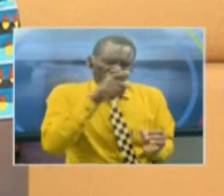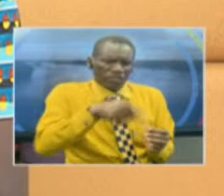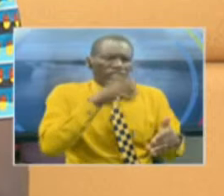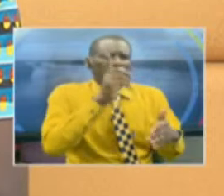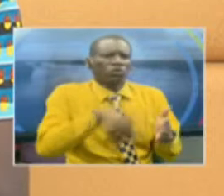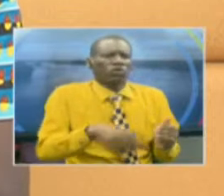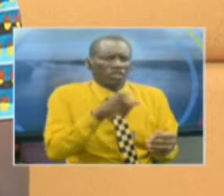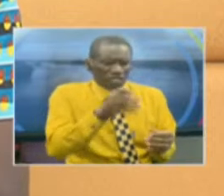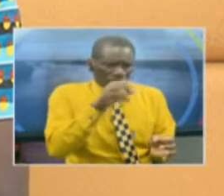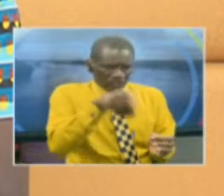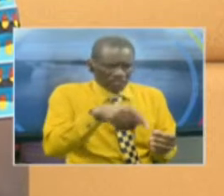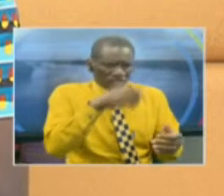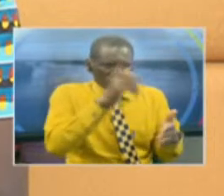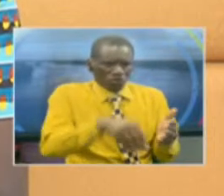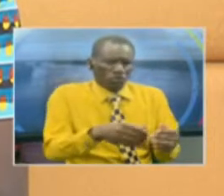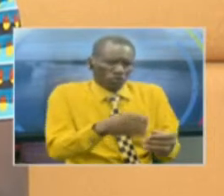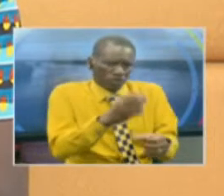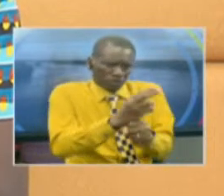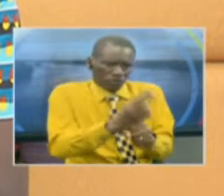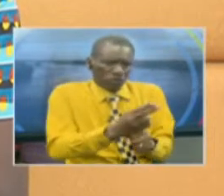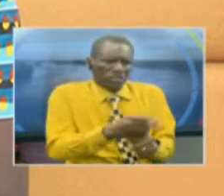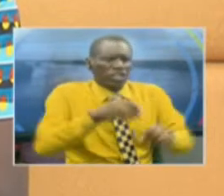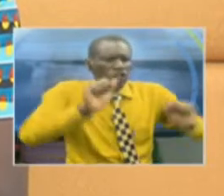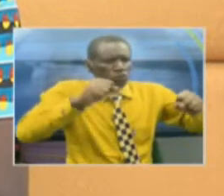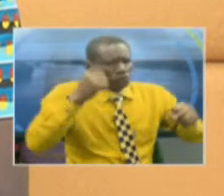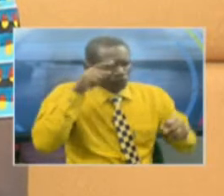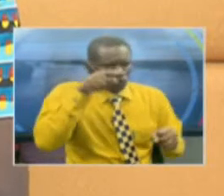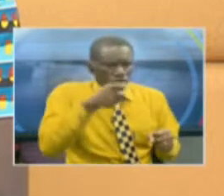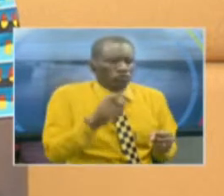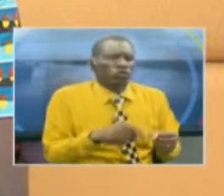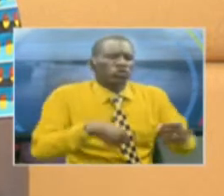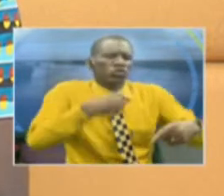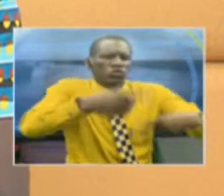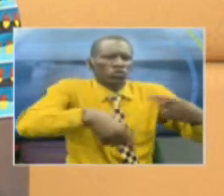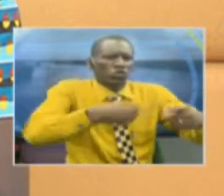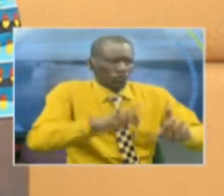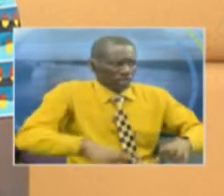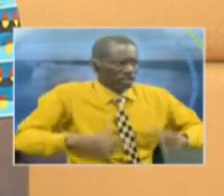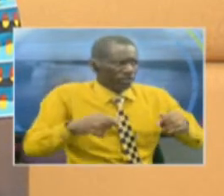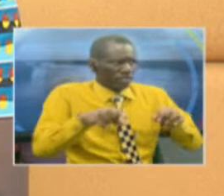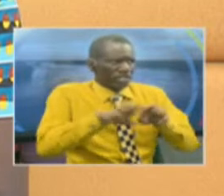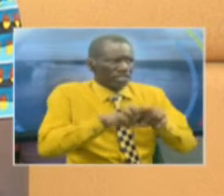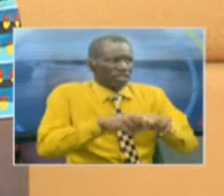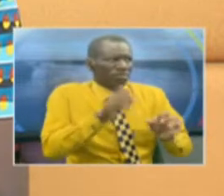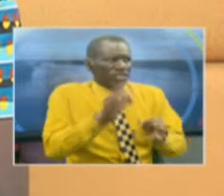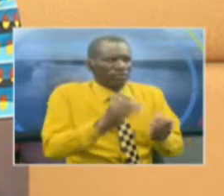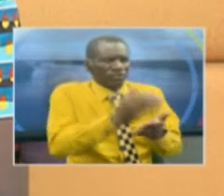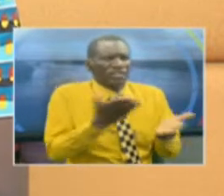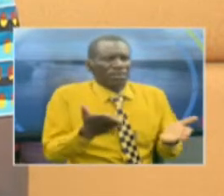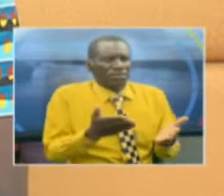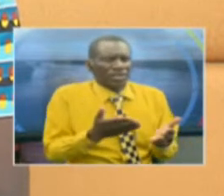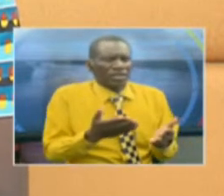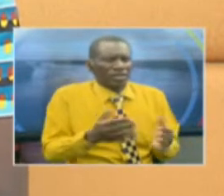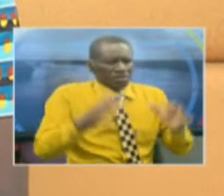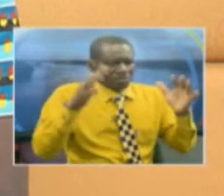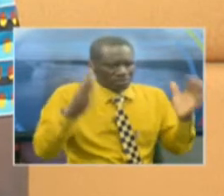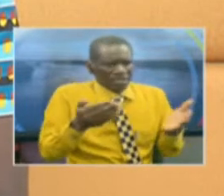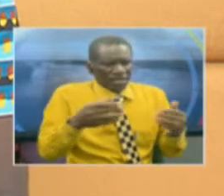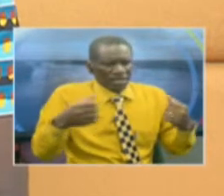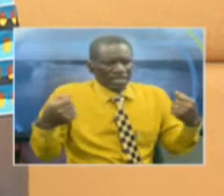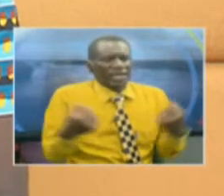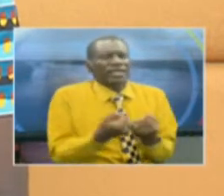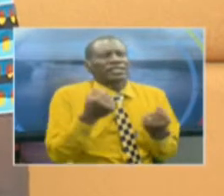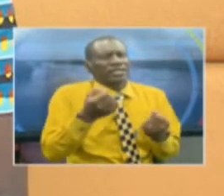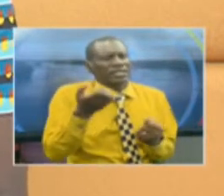to go with, then it is possible for you to carry on even when something tragic like an accident